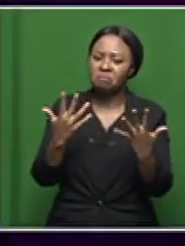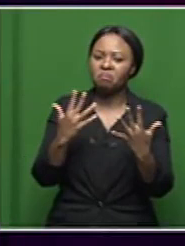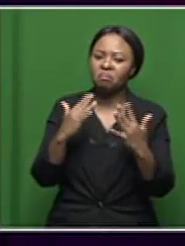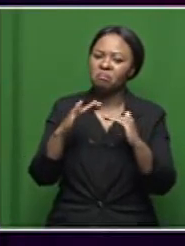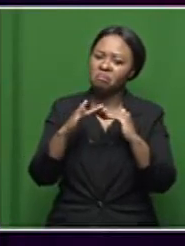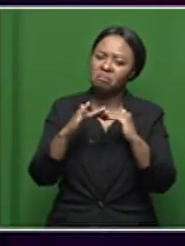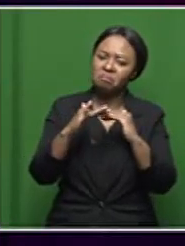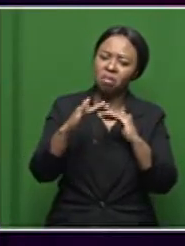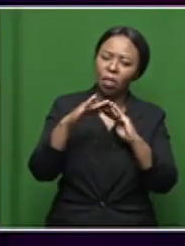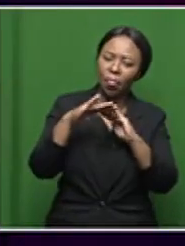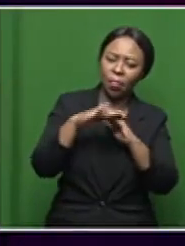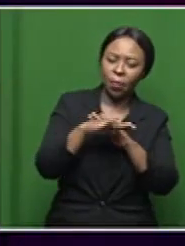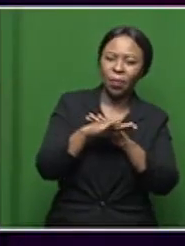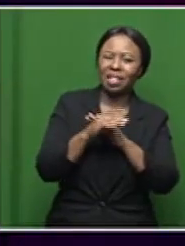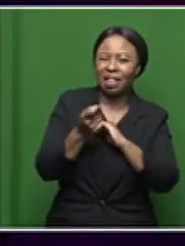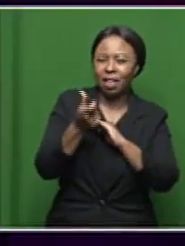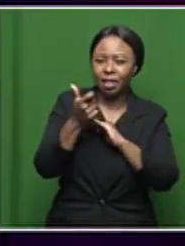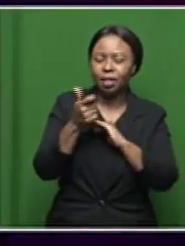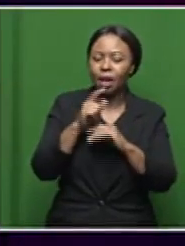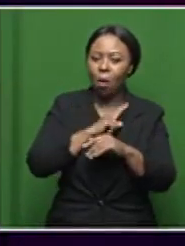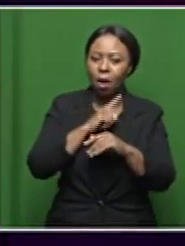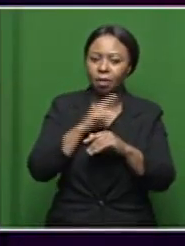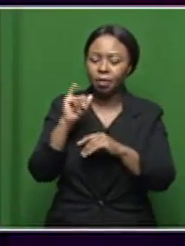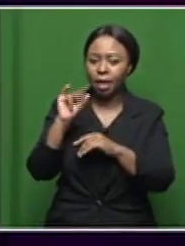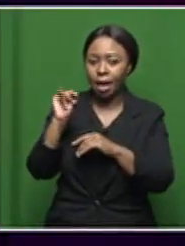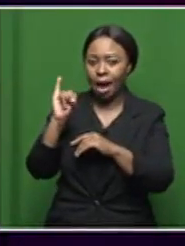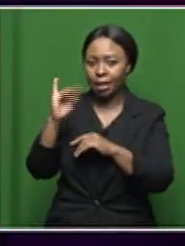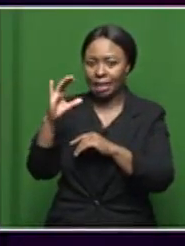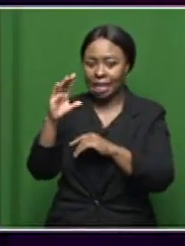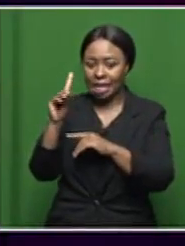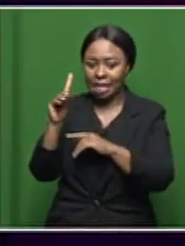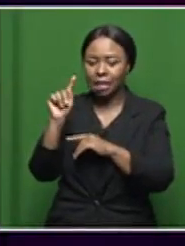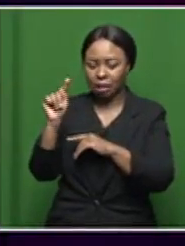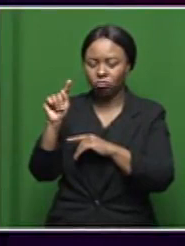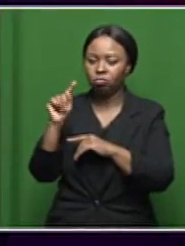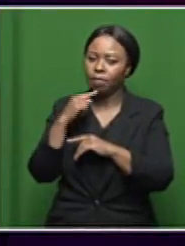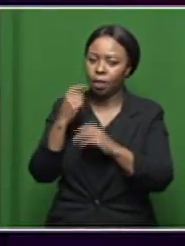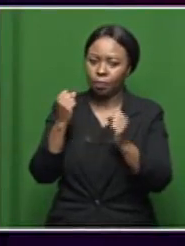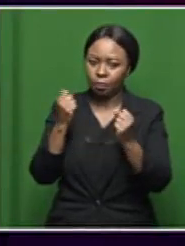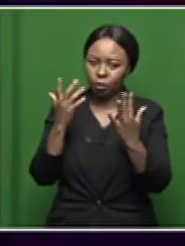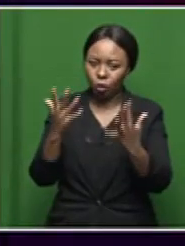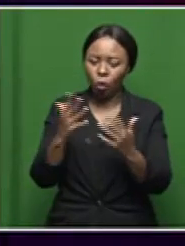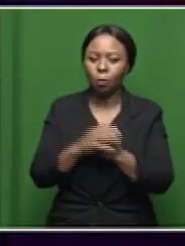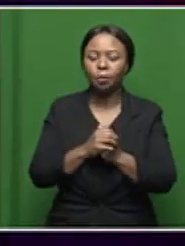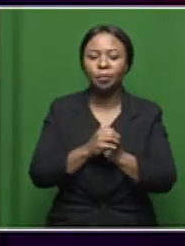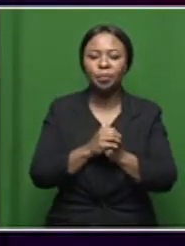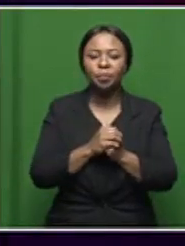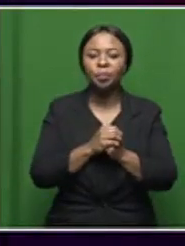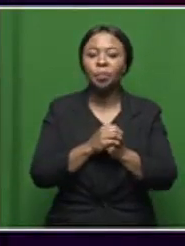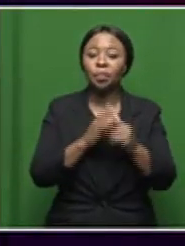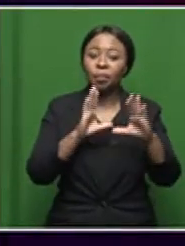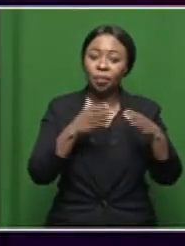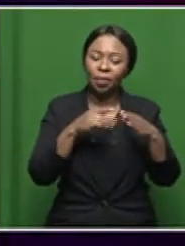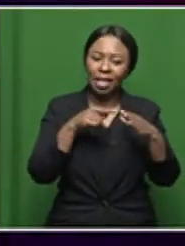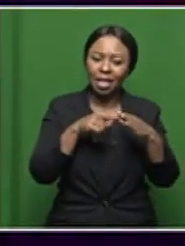sustained downward trend. This is according to the National Institute for Communicable Diseases, the NICD, a division of